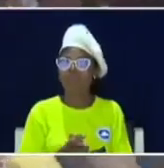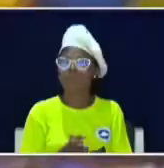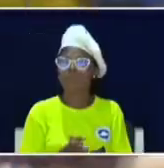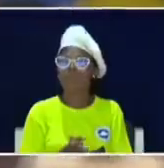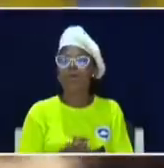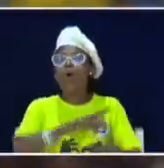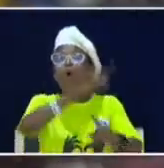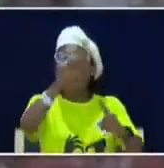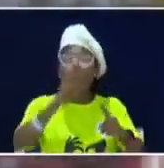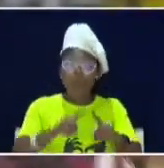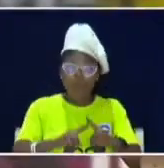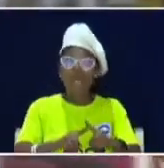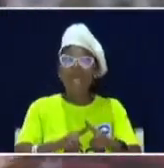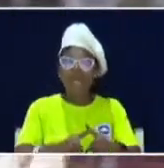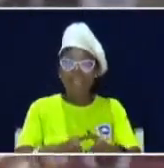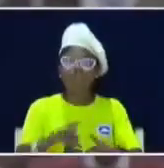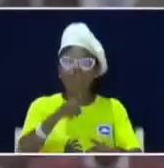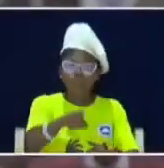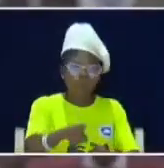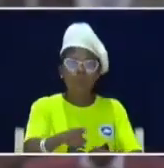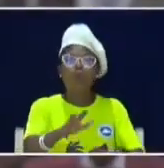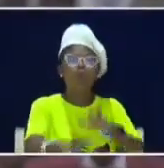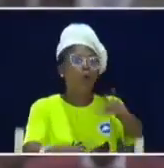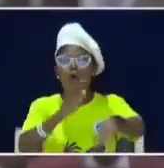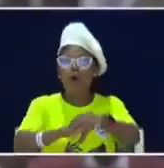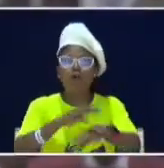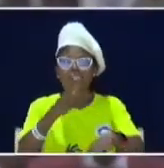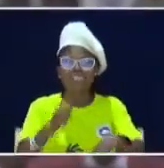When you step on eagle's wing, you don't need to pay transport.